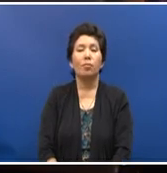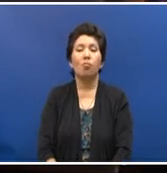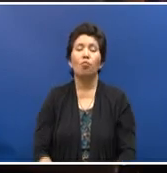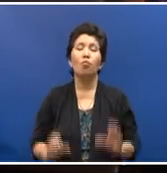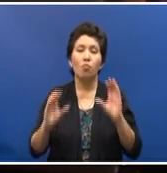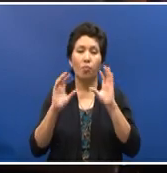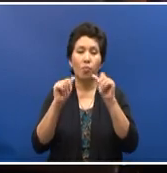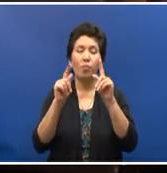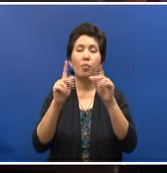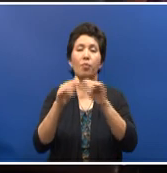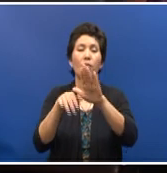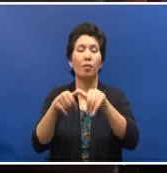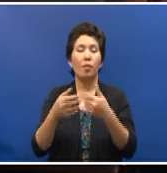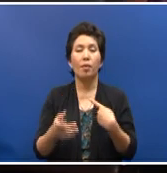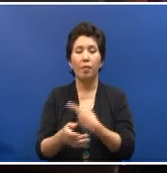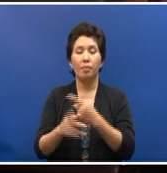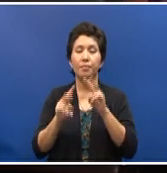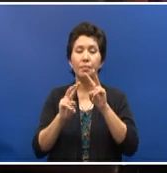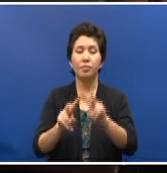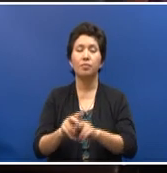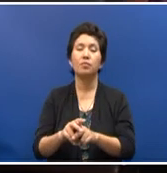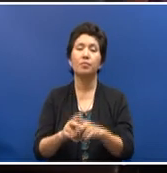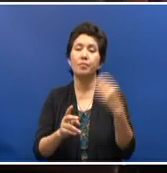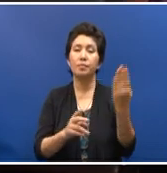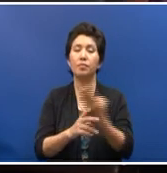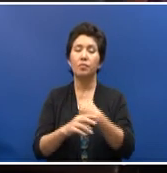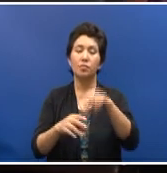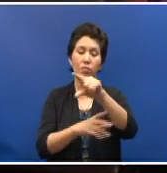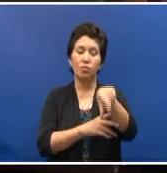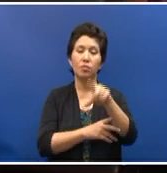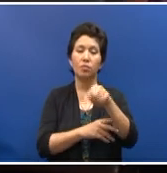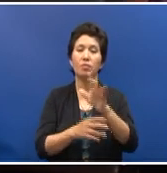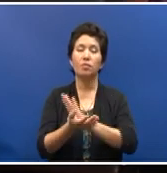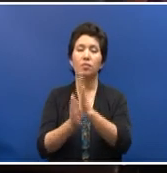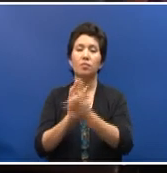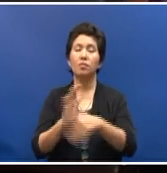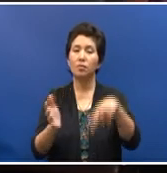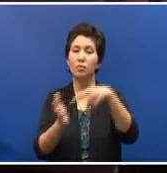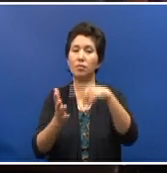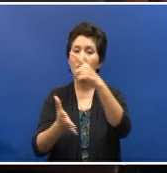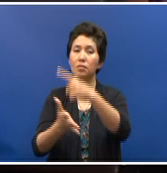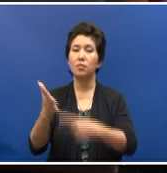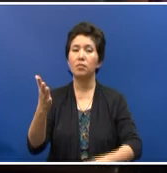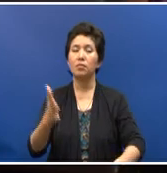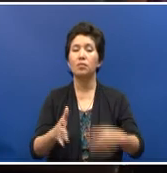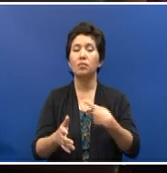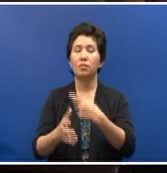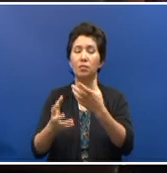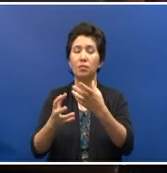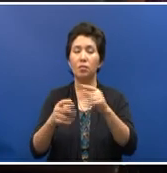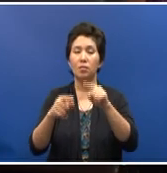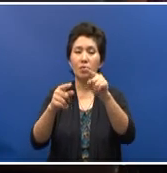Okay, so how we are going to measure social inequality? Okay, so this is what we were going to learn.